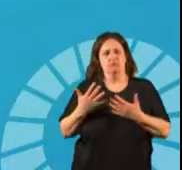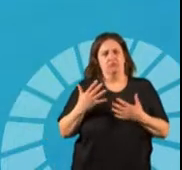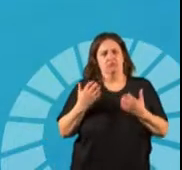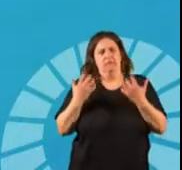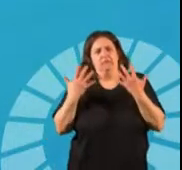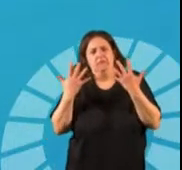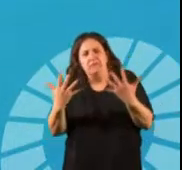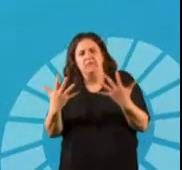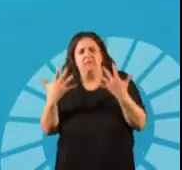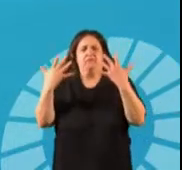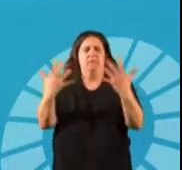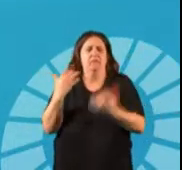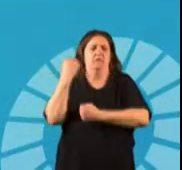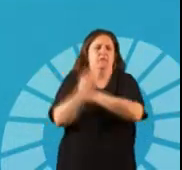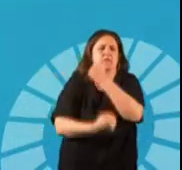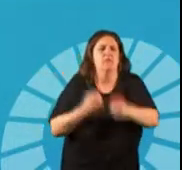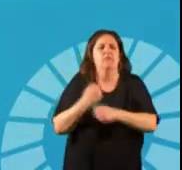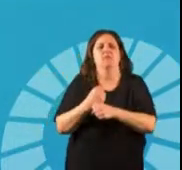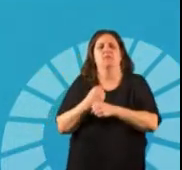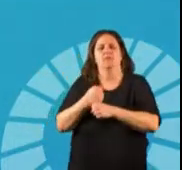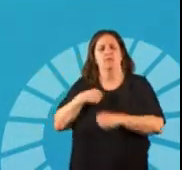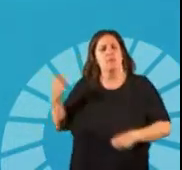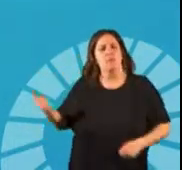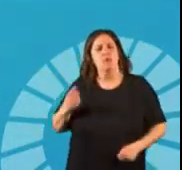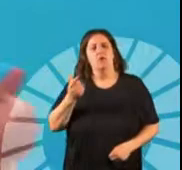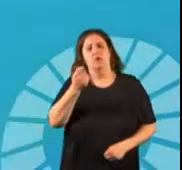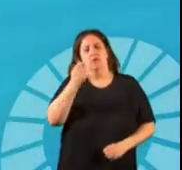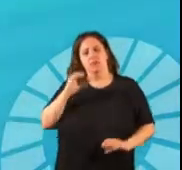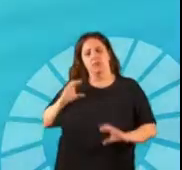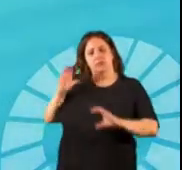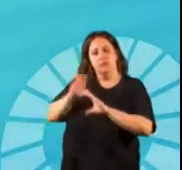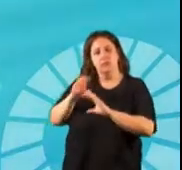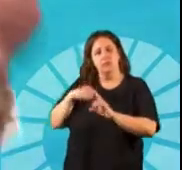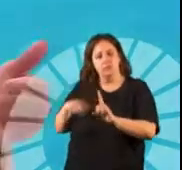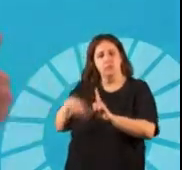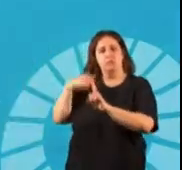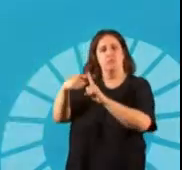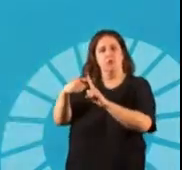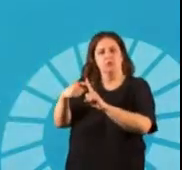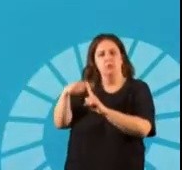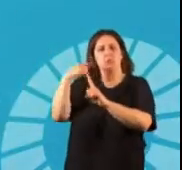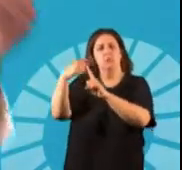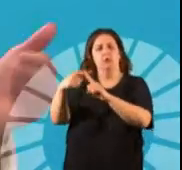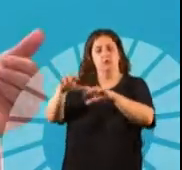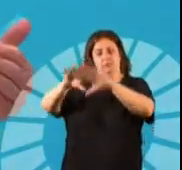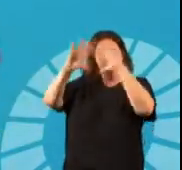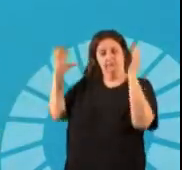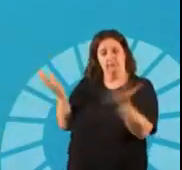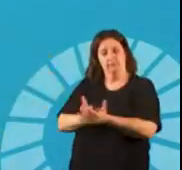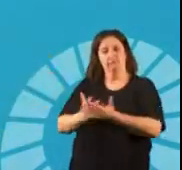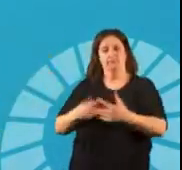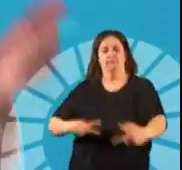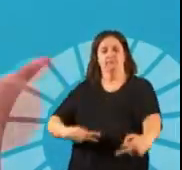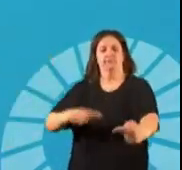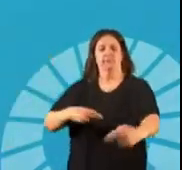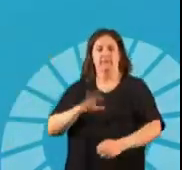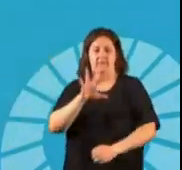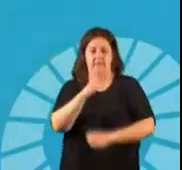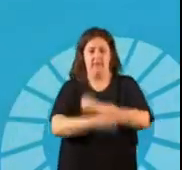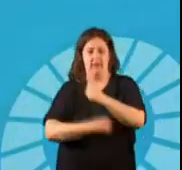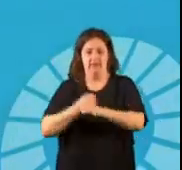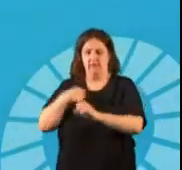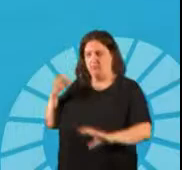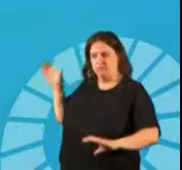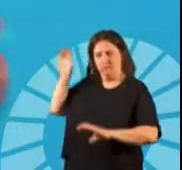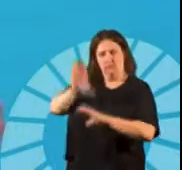$100 million over the next 5 years to make sure that we really have women who can lead in all places